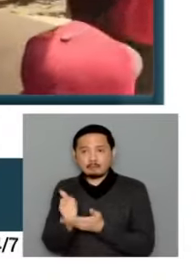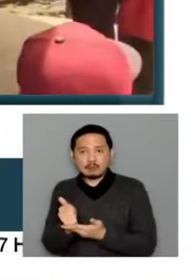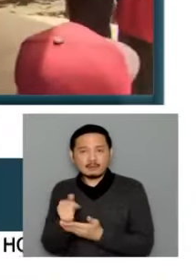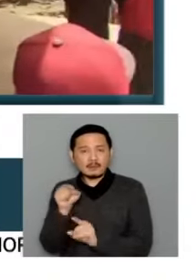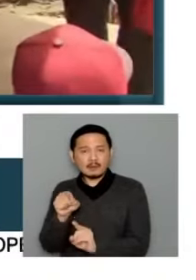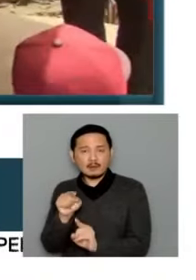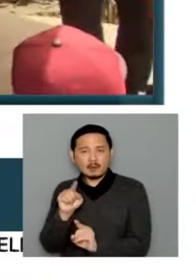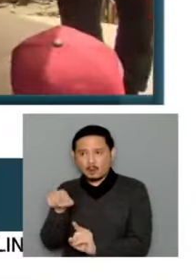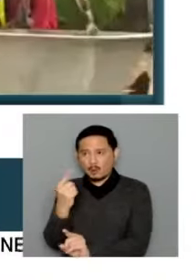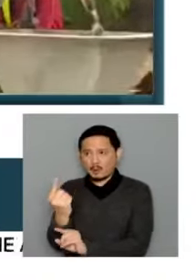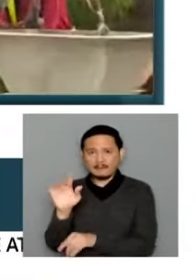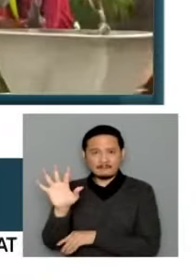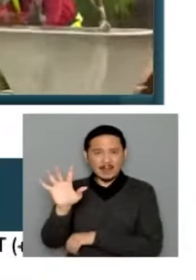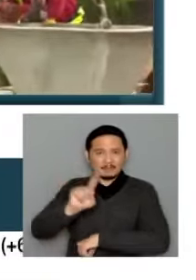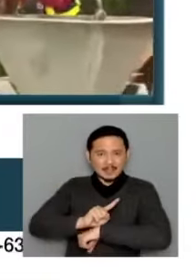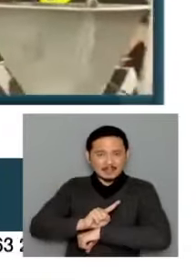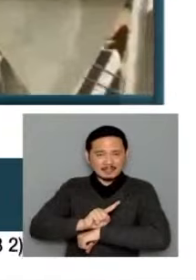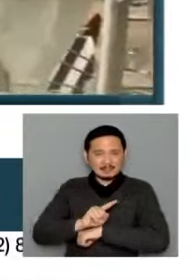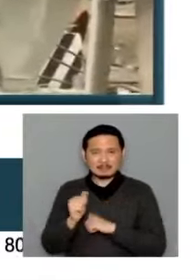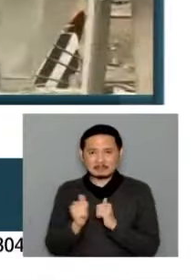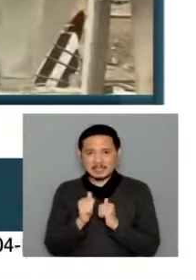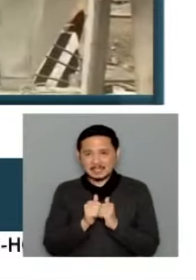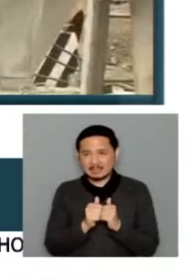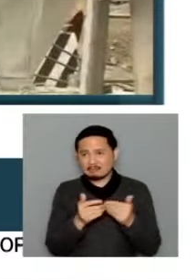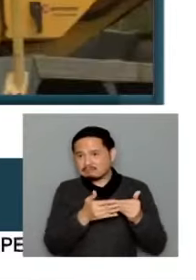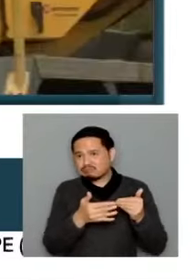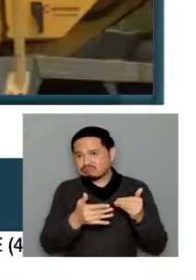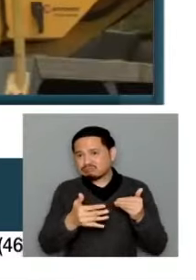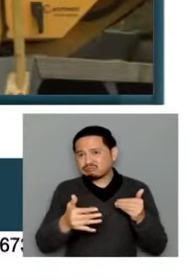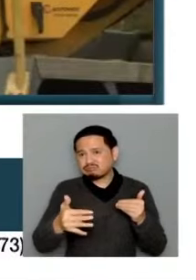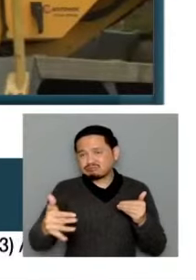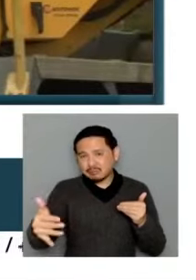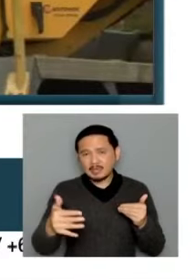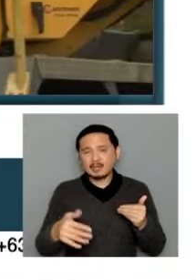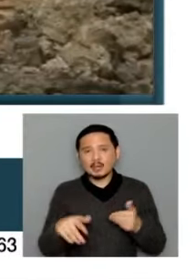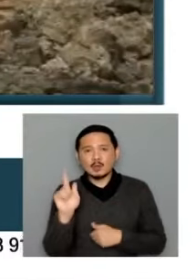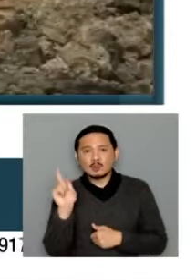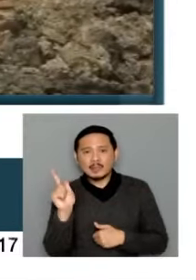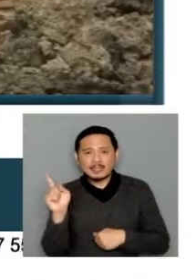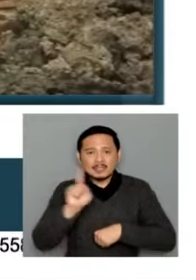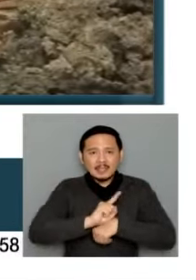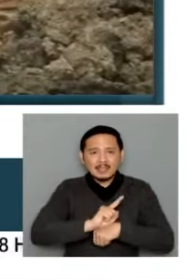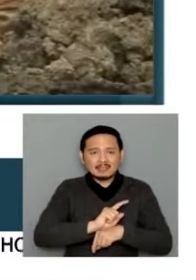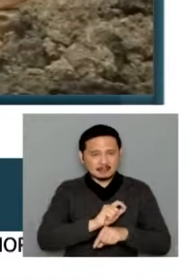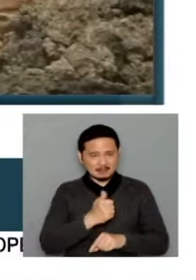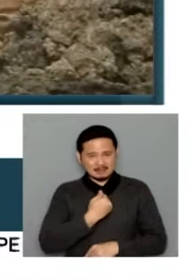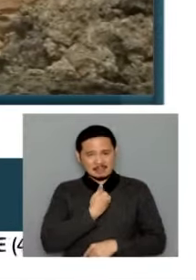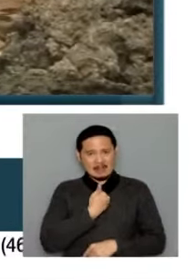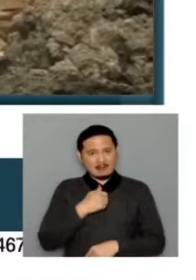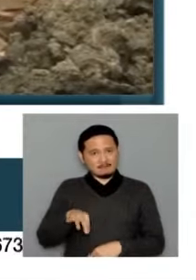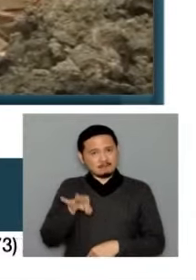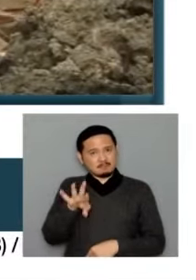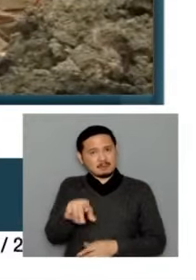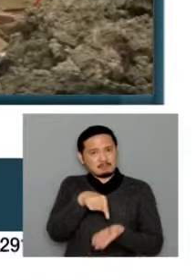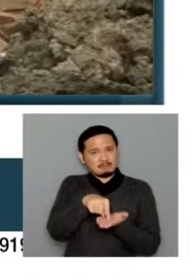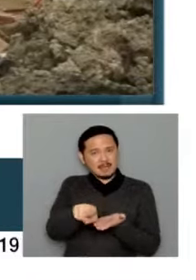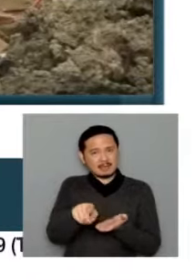leave is only 5 days? So for the next 20 days, it's out of pocket that he